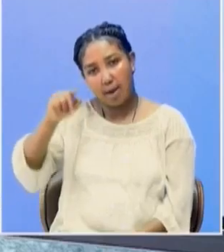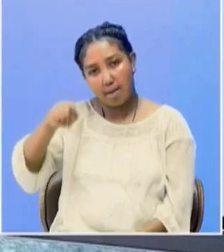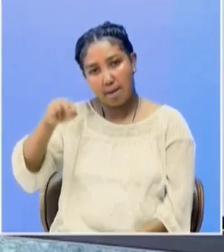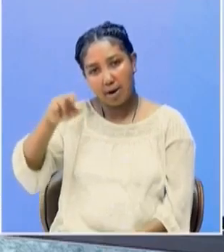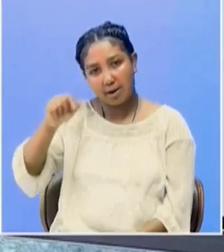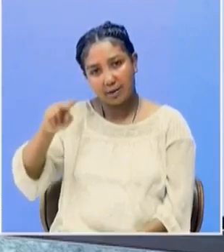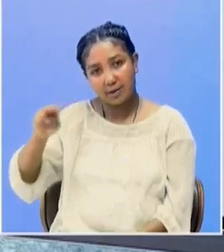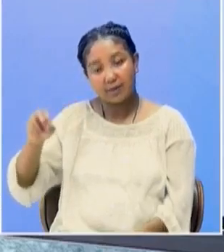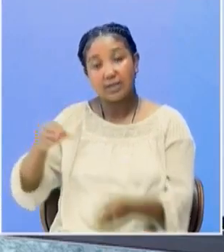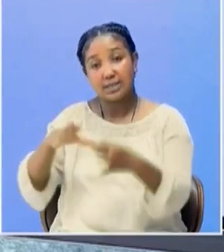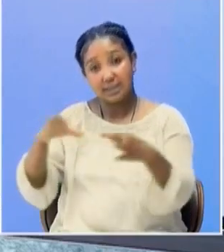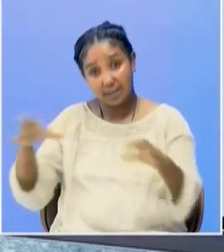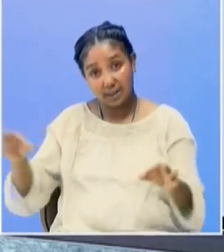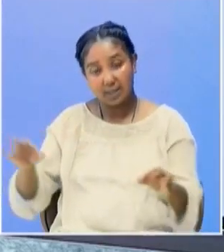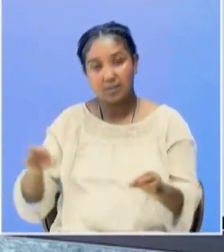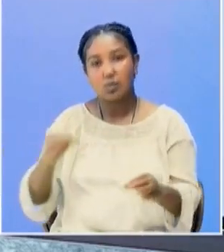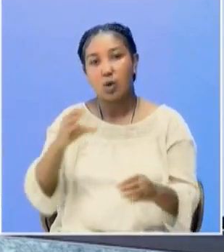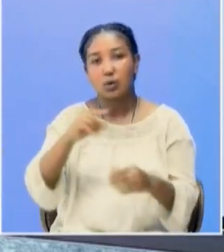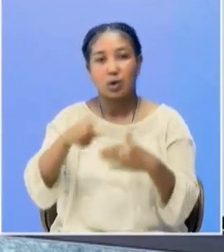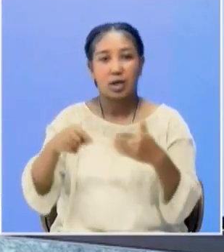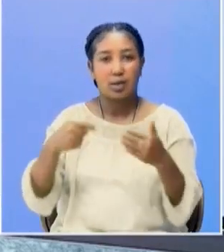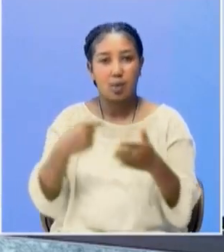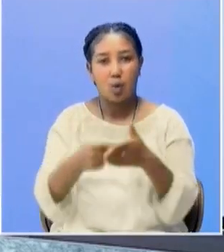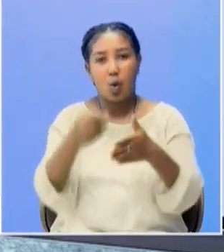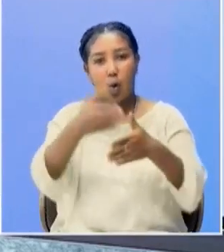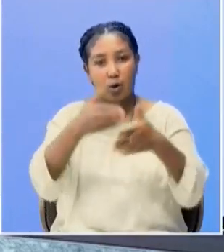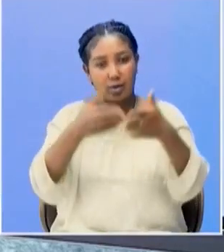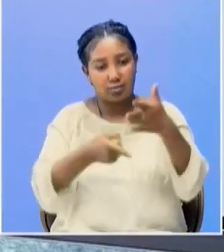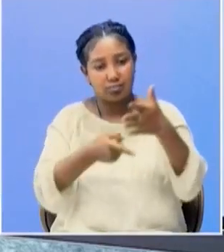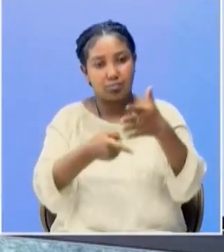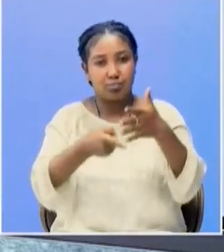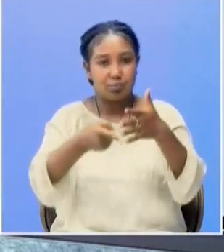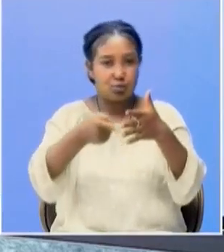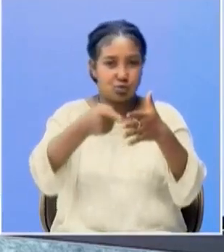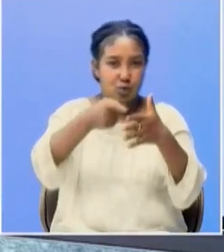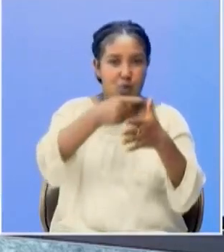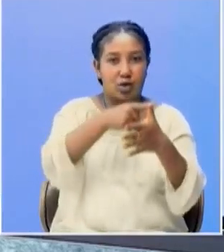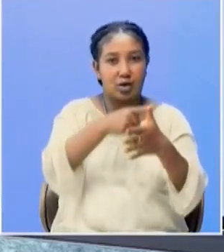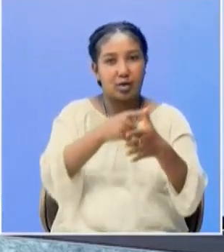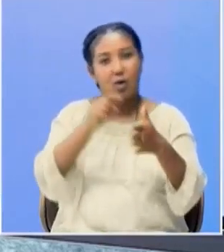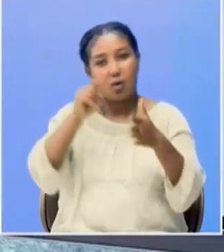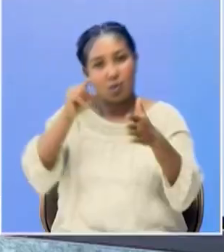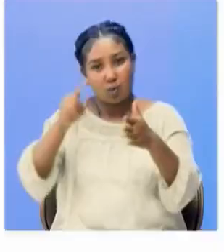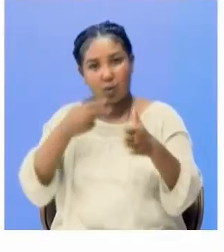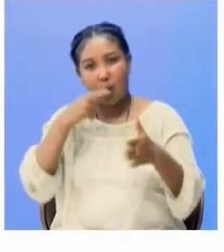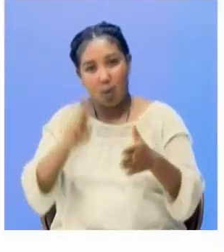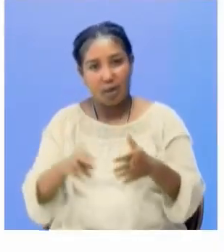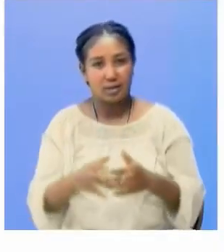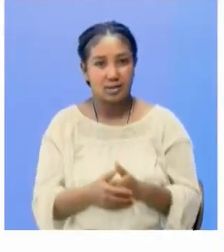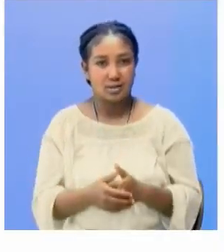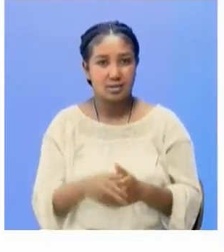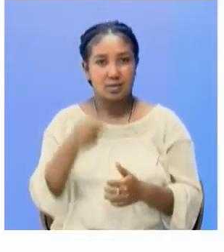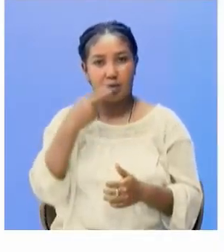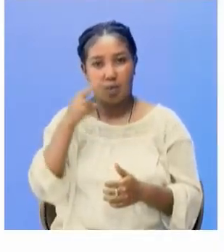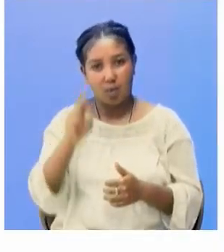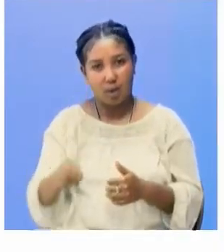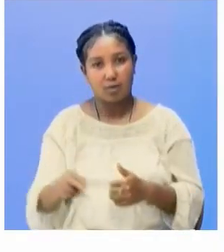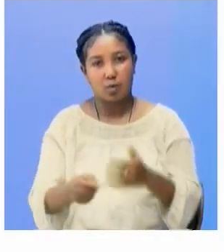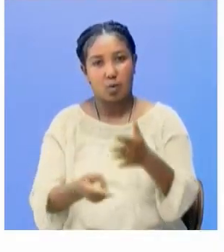if we are talking about ordering someone to do something. Command. To command.